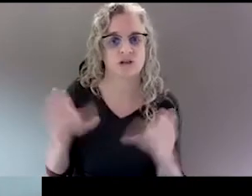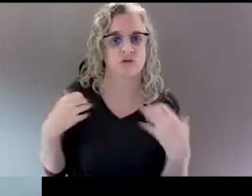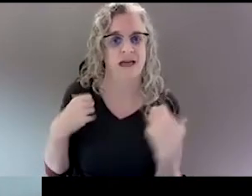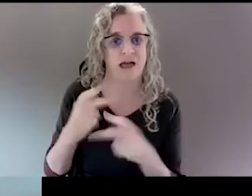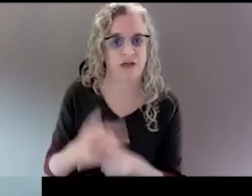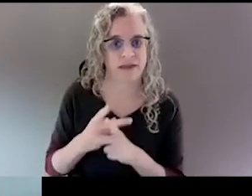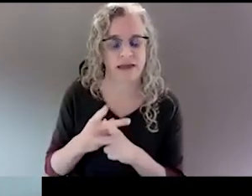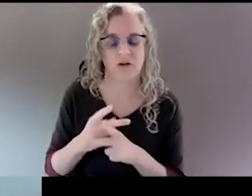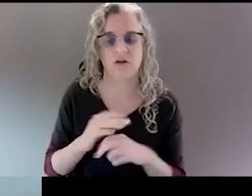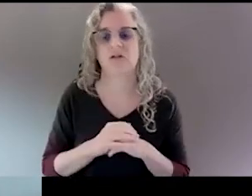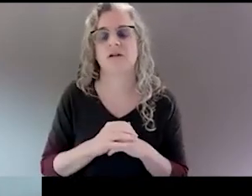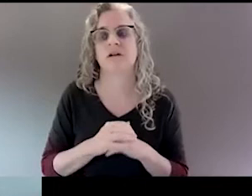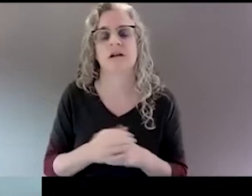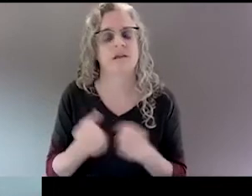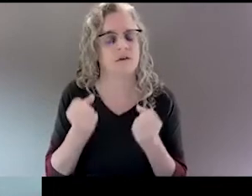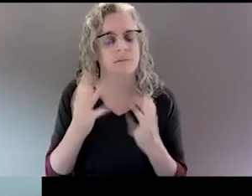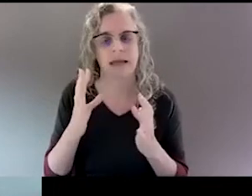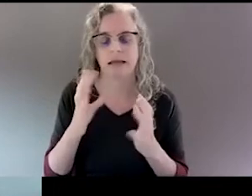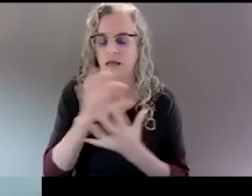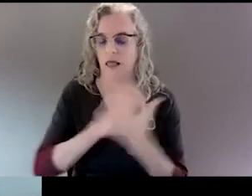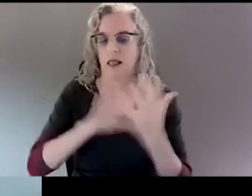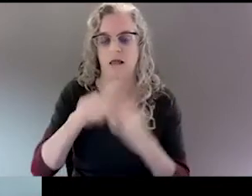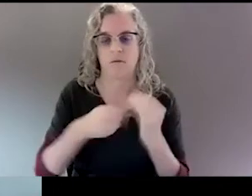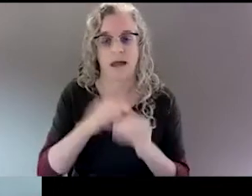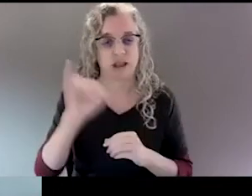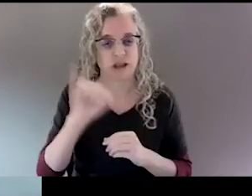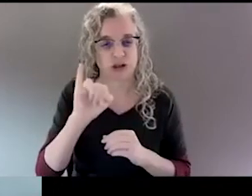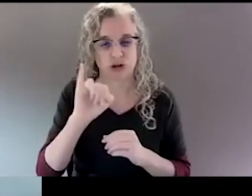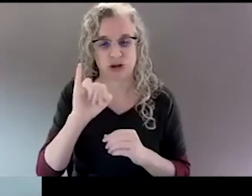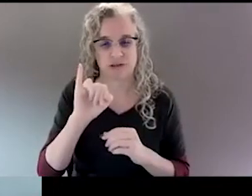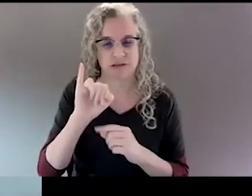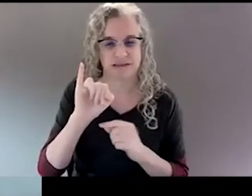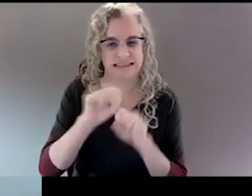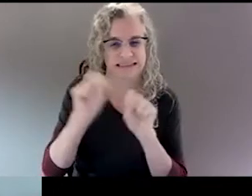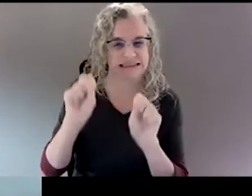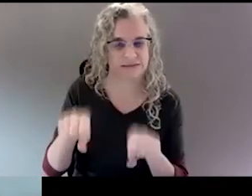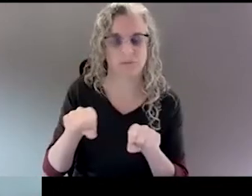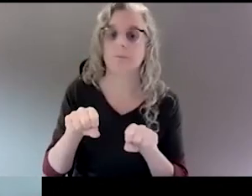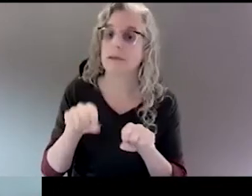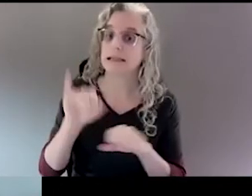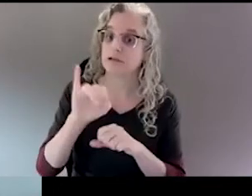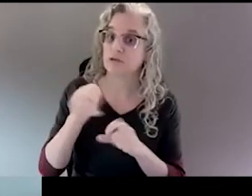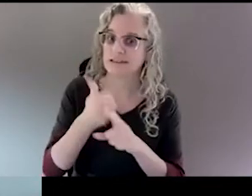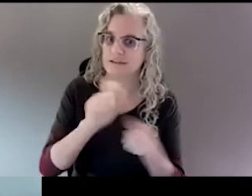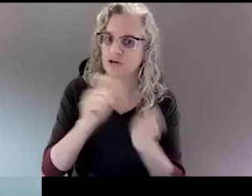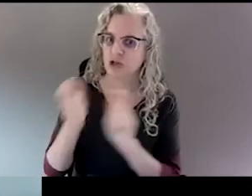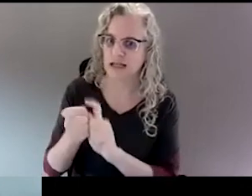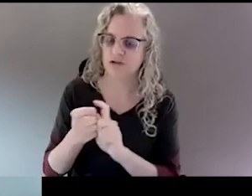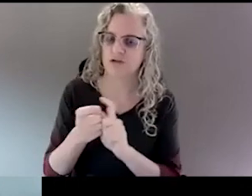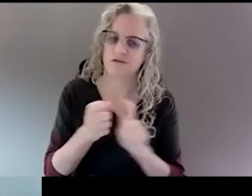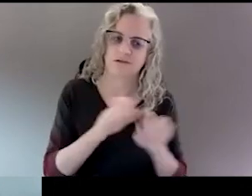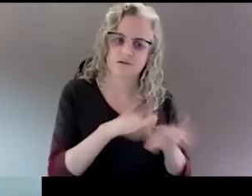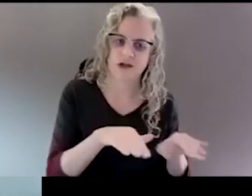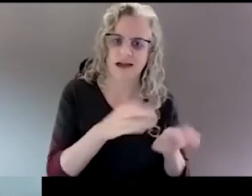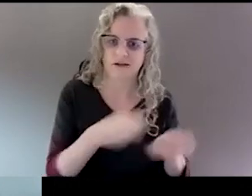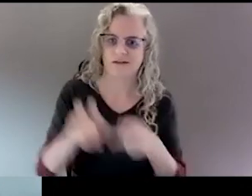insurance works, because insurance can change as you transition into adult health care. And so, part of